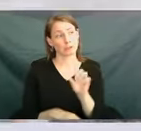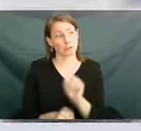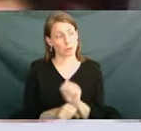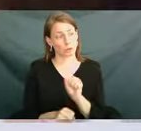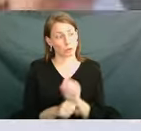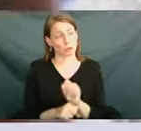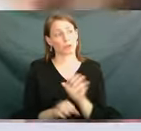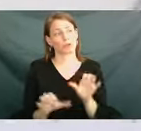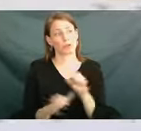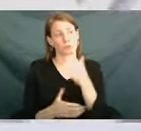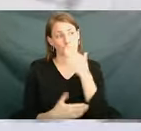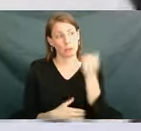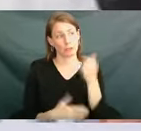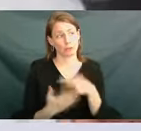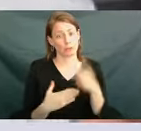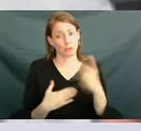now.